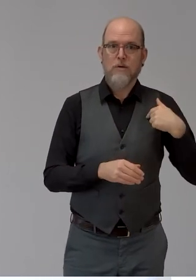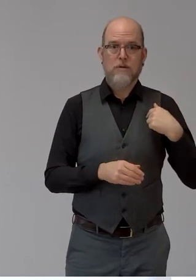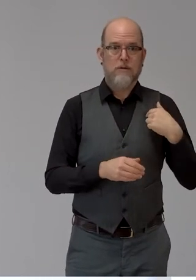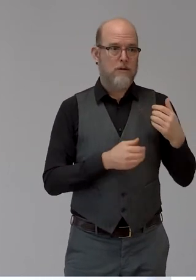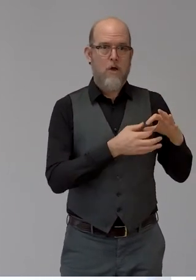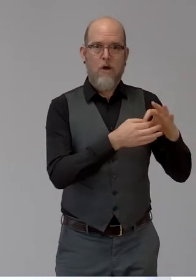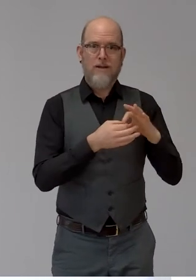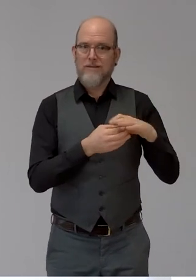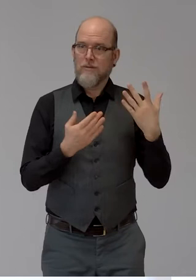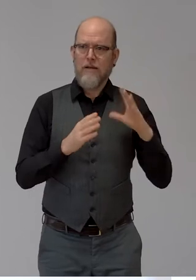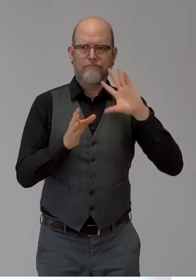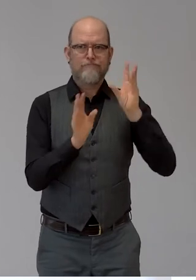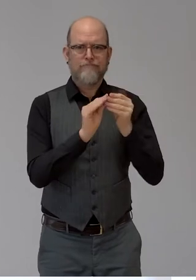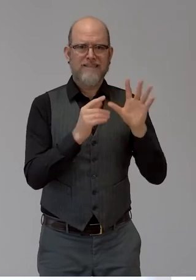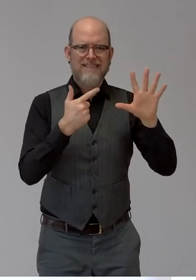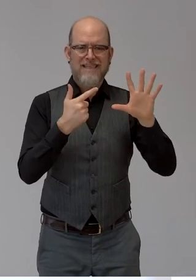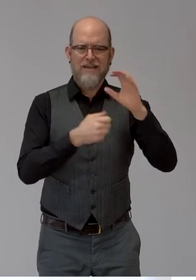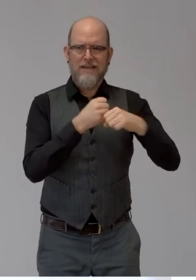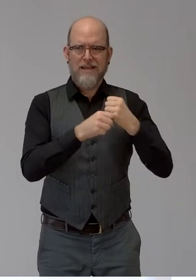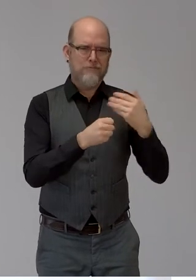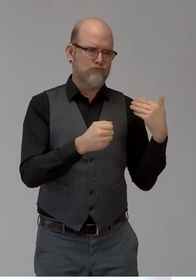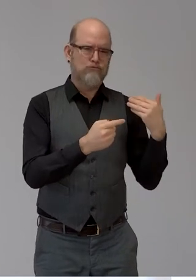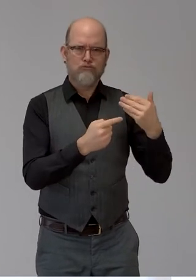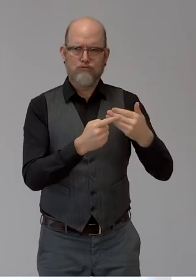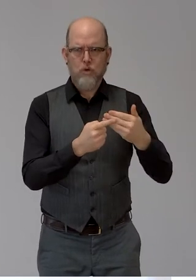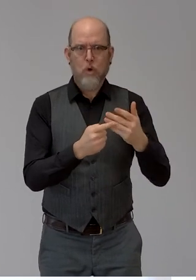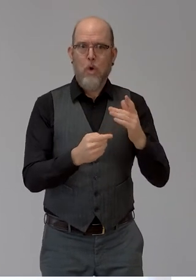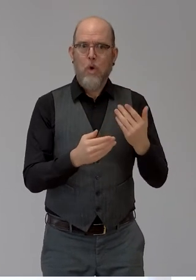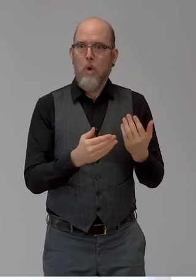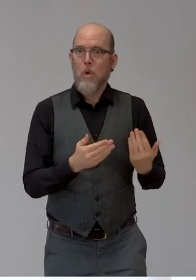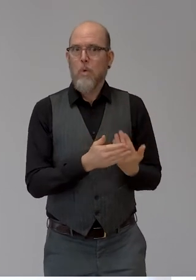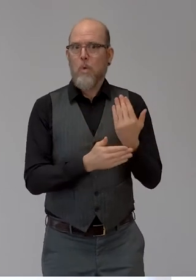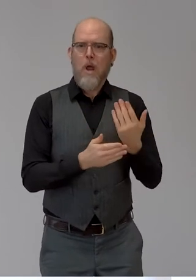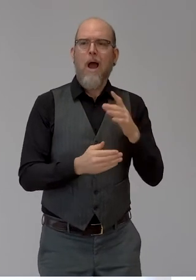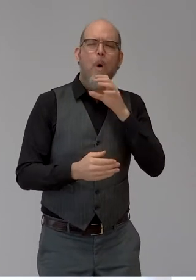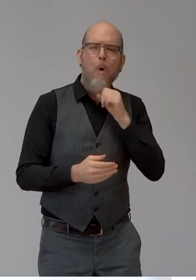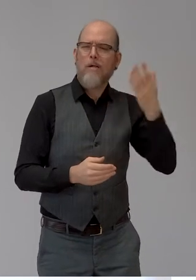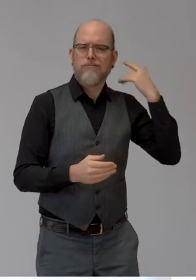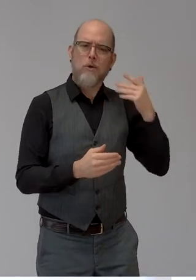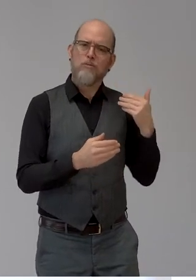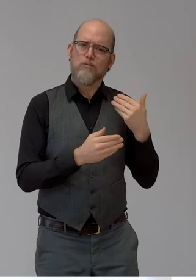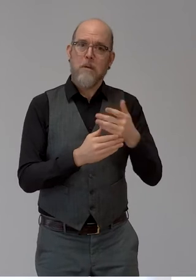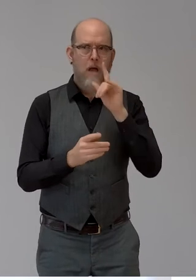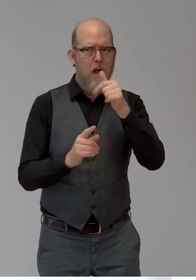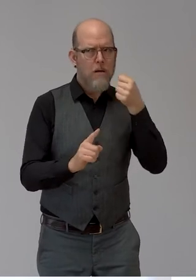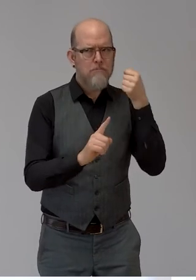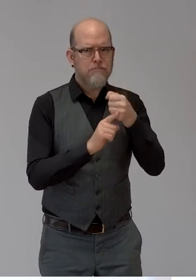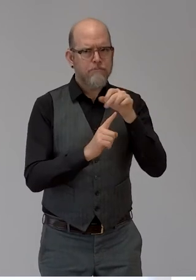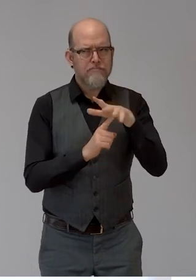old. It's not that that old, but our biggest impact has been in changing the